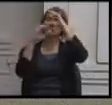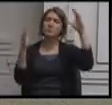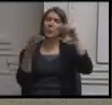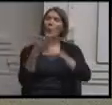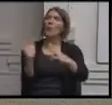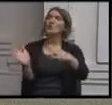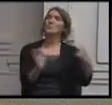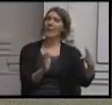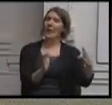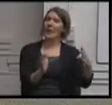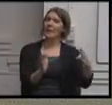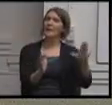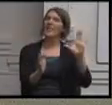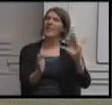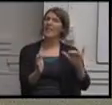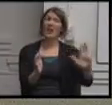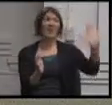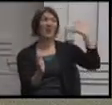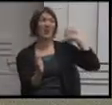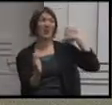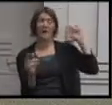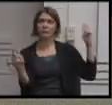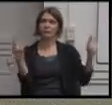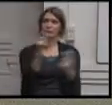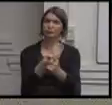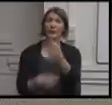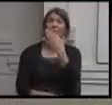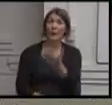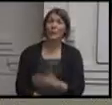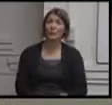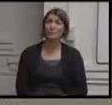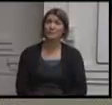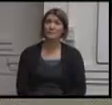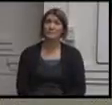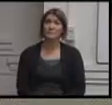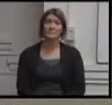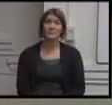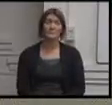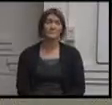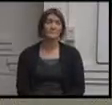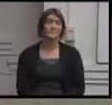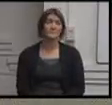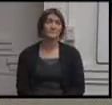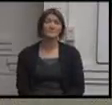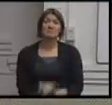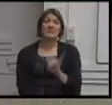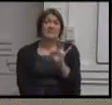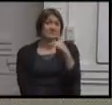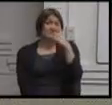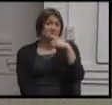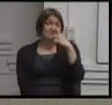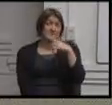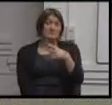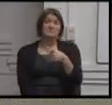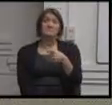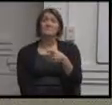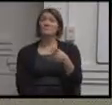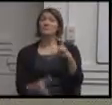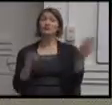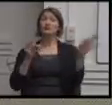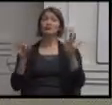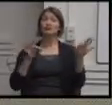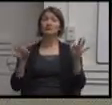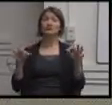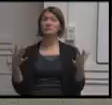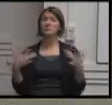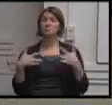than we've seen, I think, in years past, and it was very, very helpful. So if you would talk to us a little